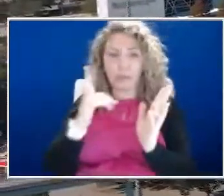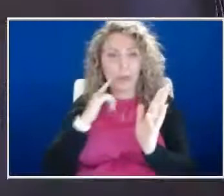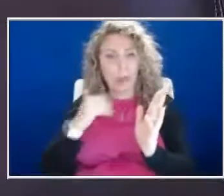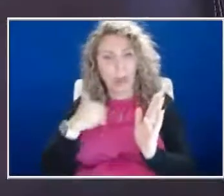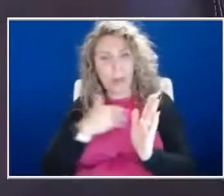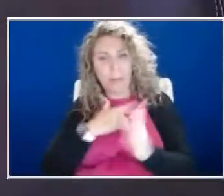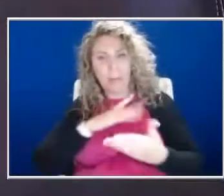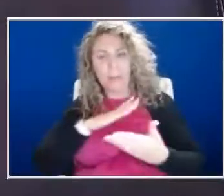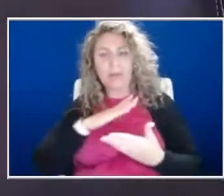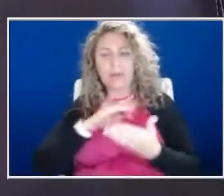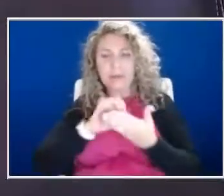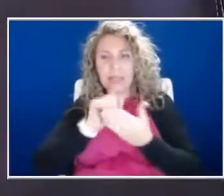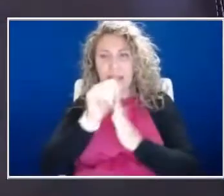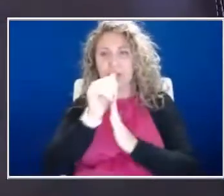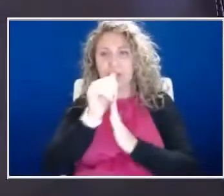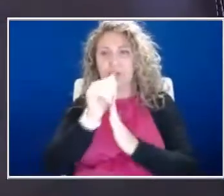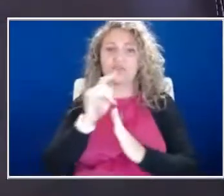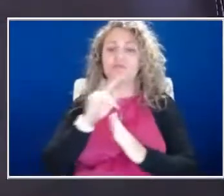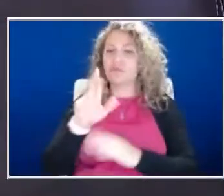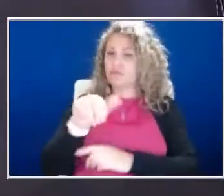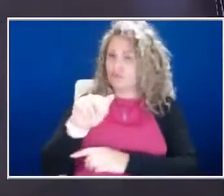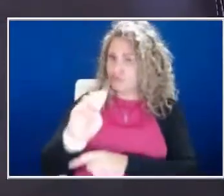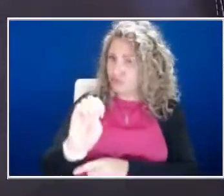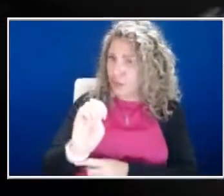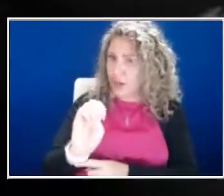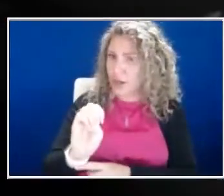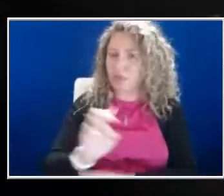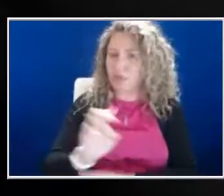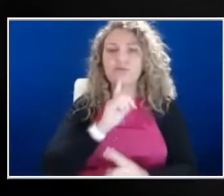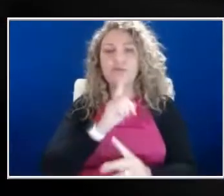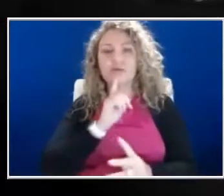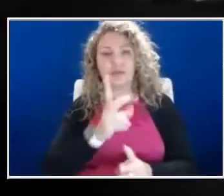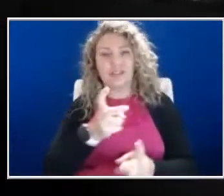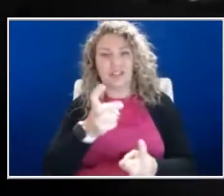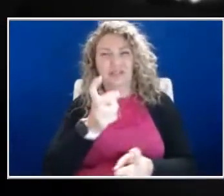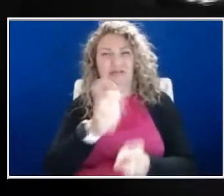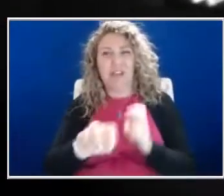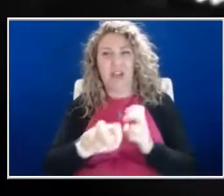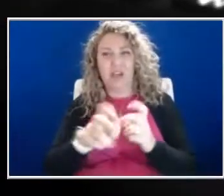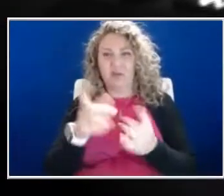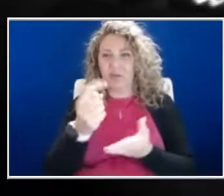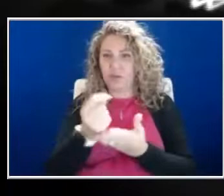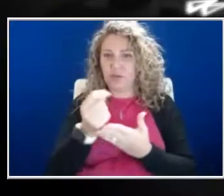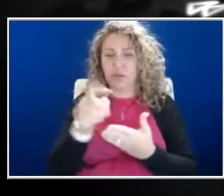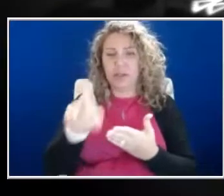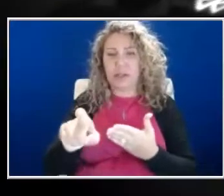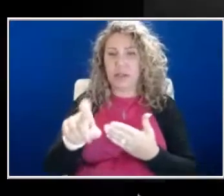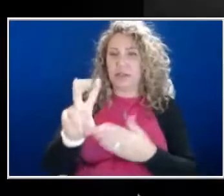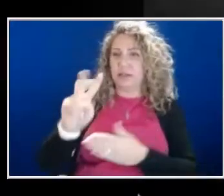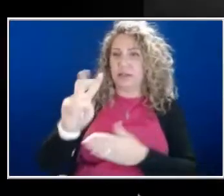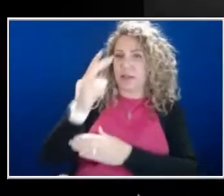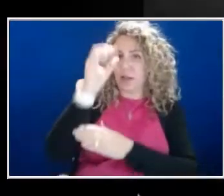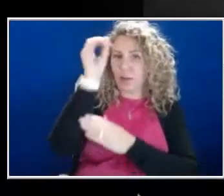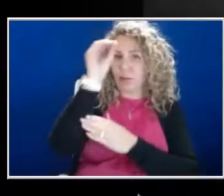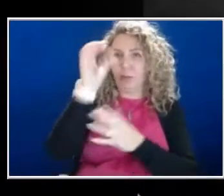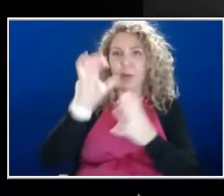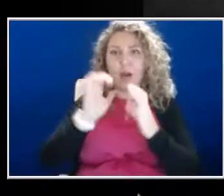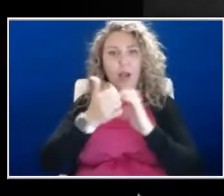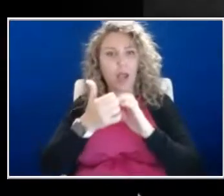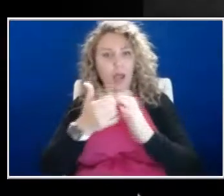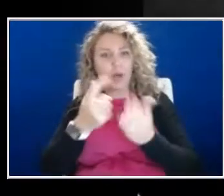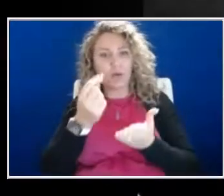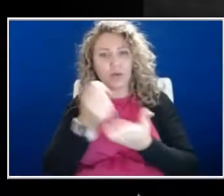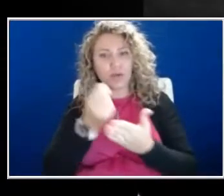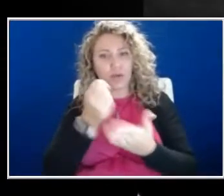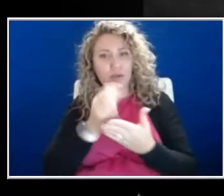very rare type of cancer. Again, it was really difficult to treat, and they needed the second opinion in terms of how to treat that type